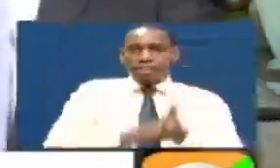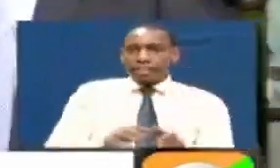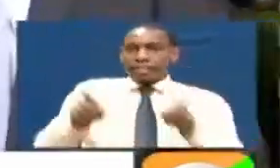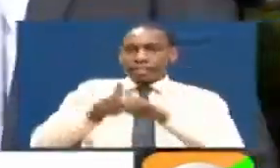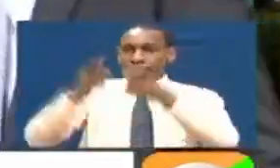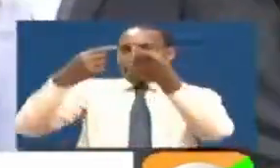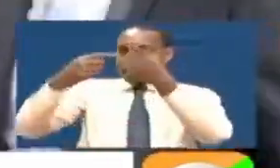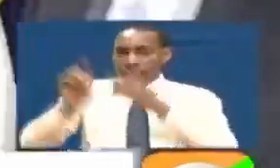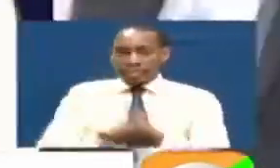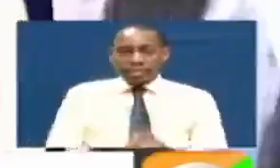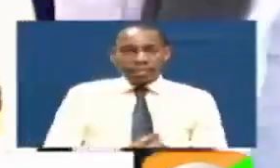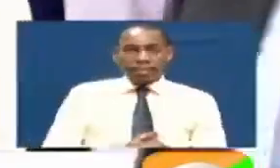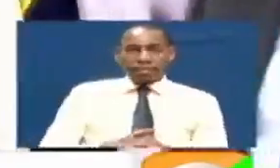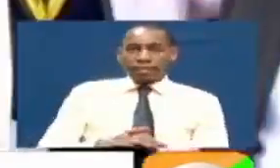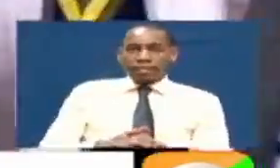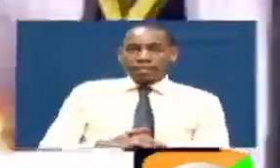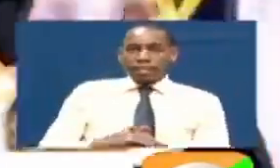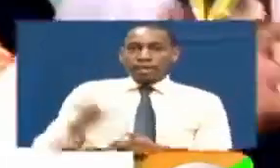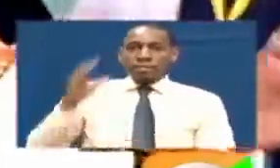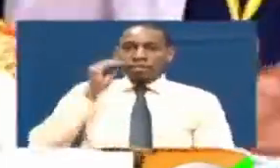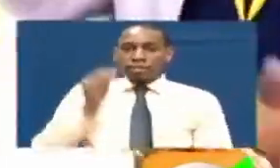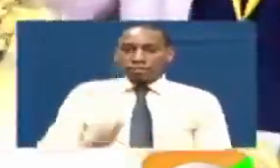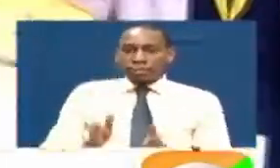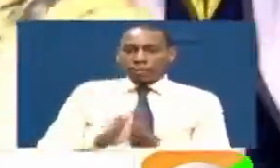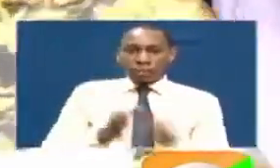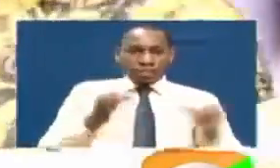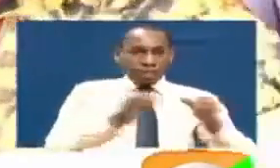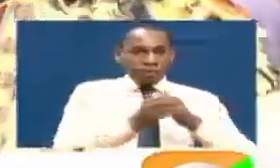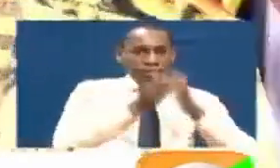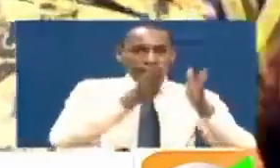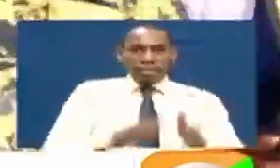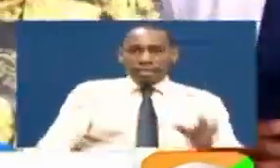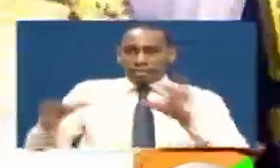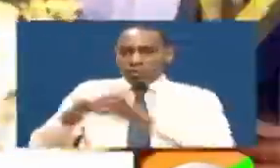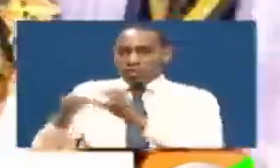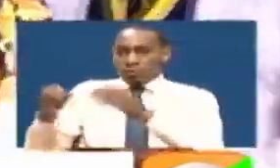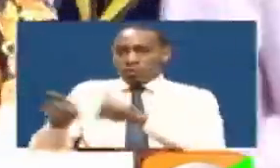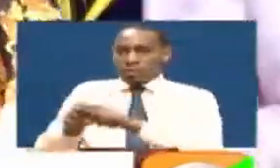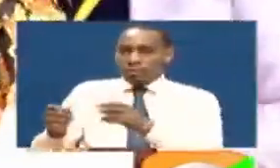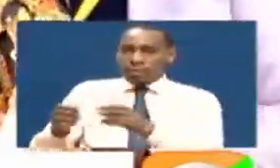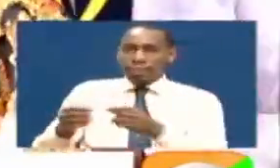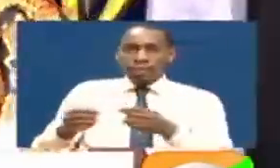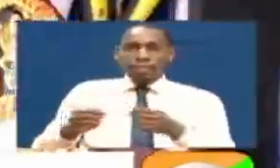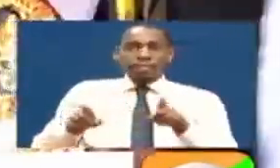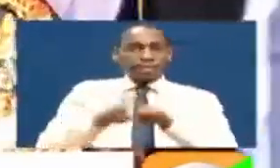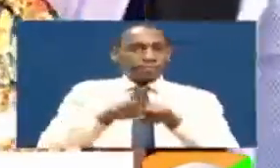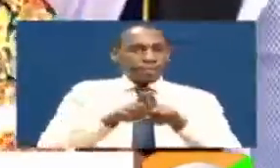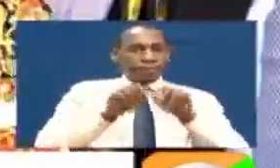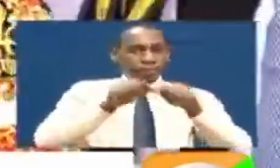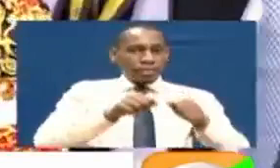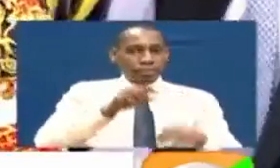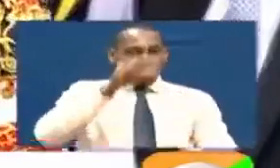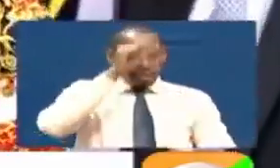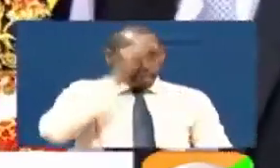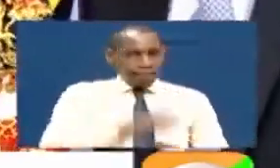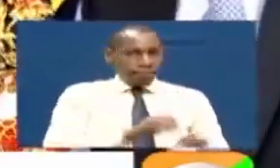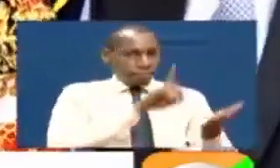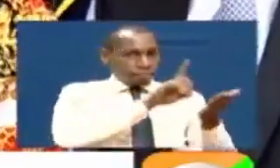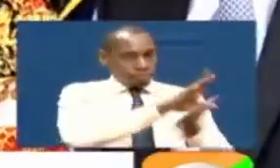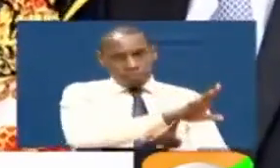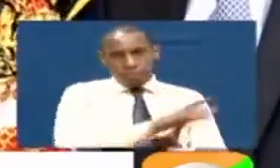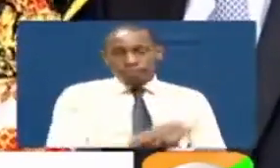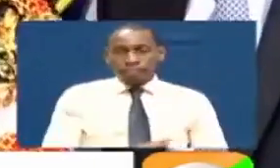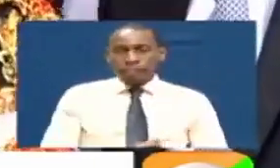a success. Guyo and Alachi now sit on one end of the seesaw, and their collective weight may see his governorship at an